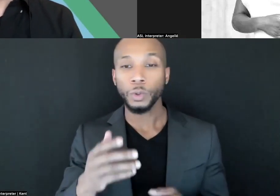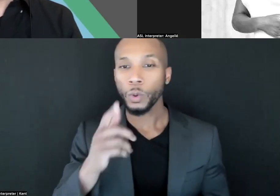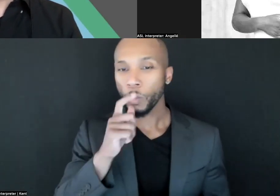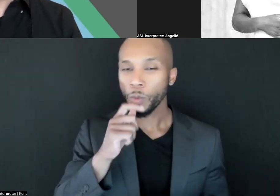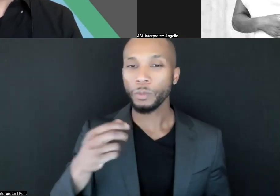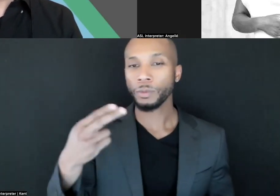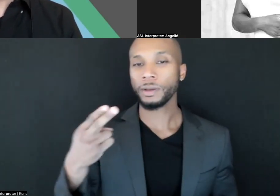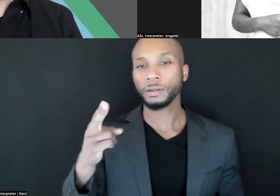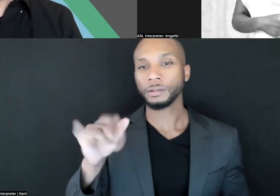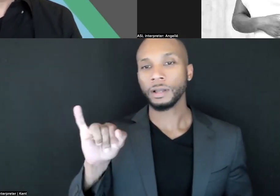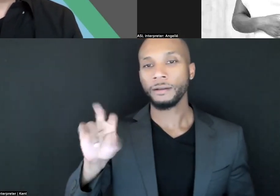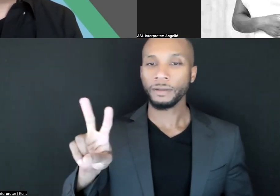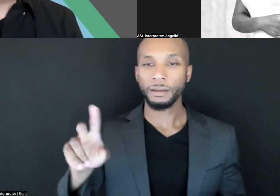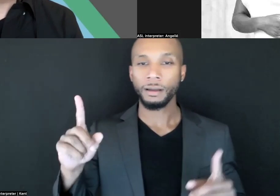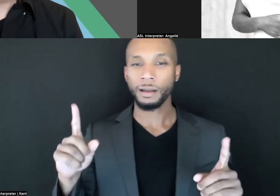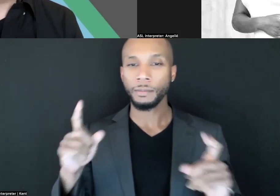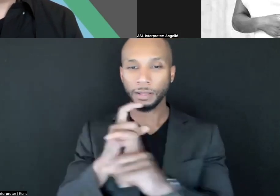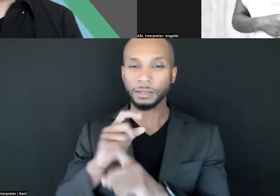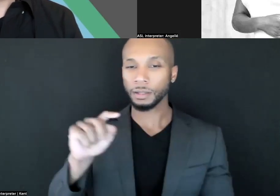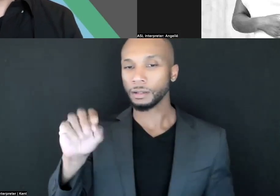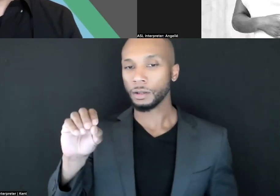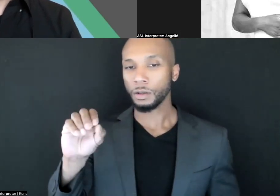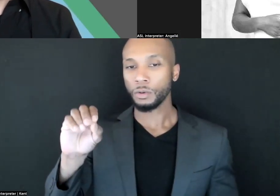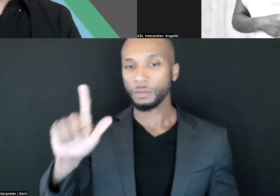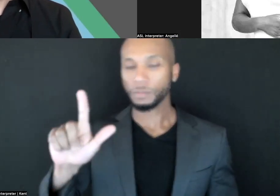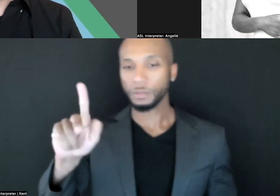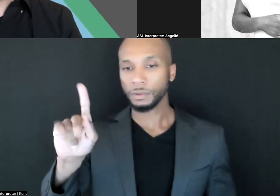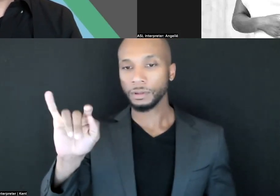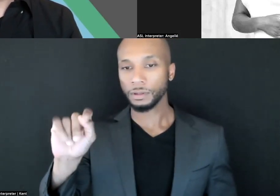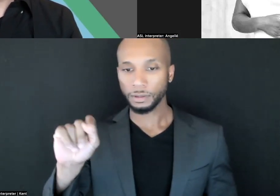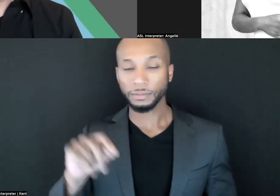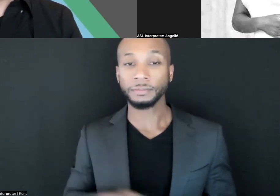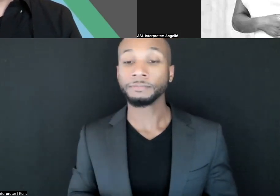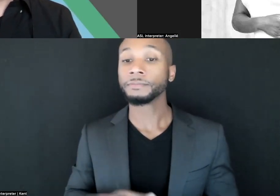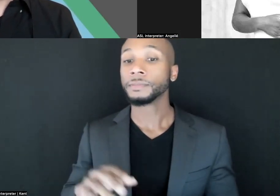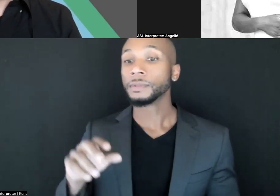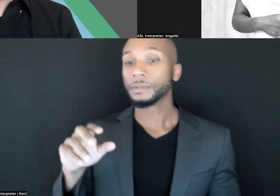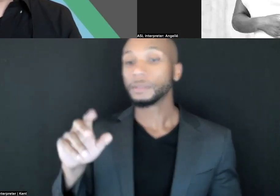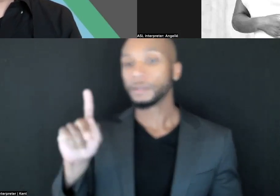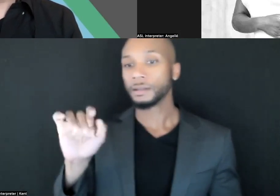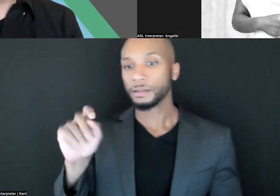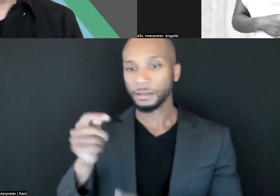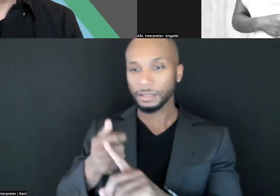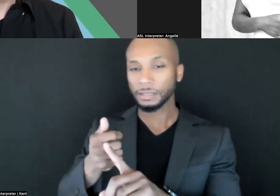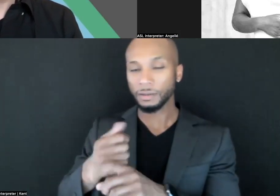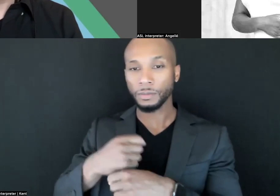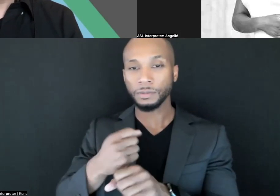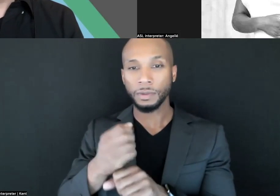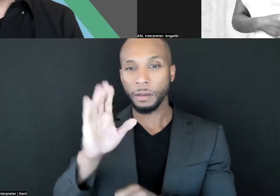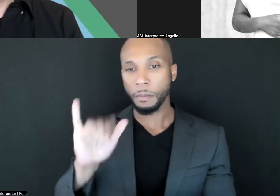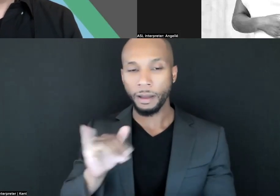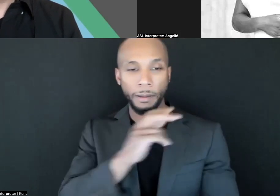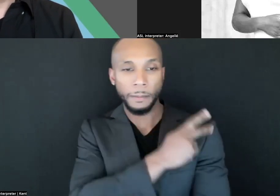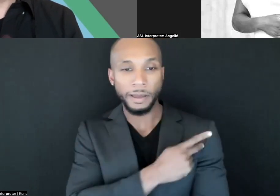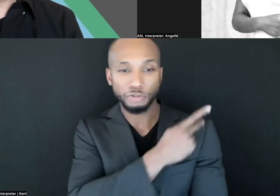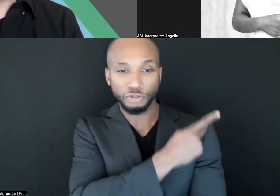HIV Complexities Toolkit. That is a toolkit that was created by patients,